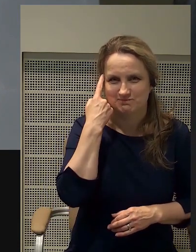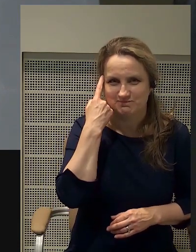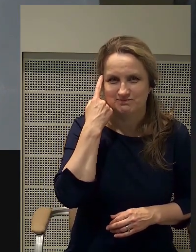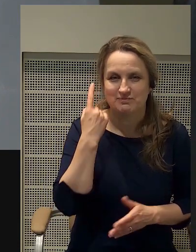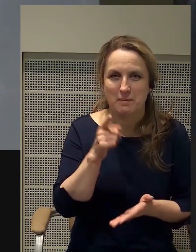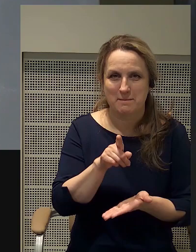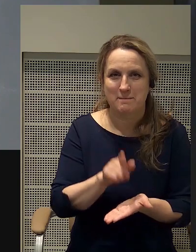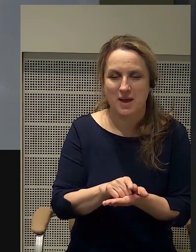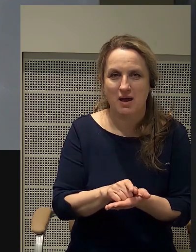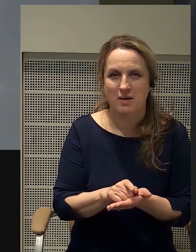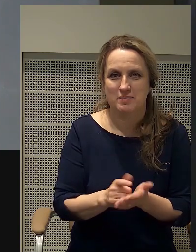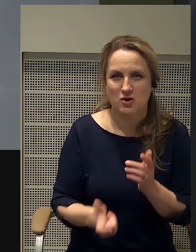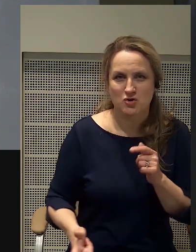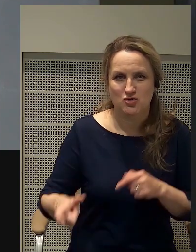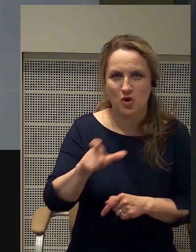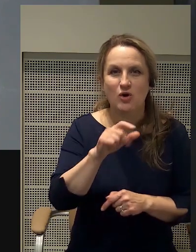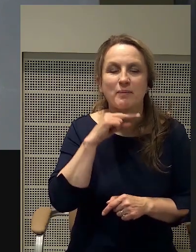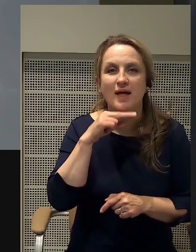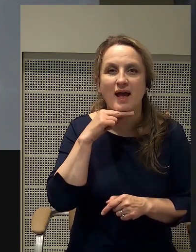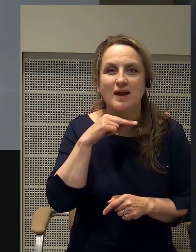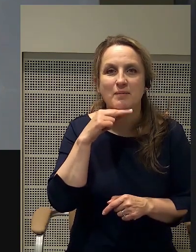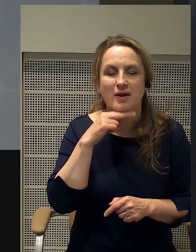of life of our patients.